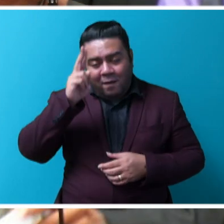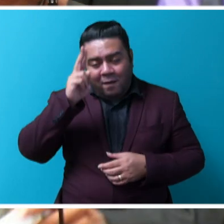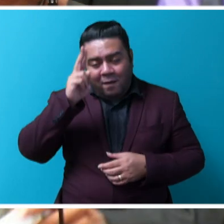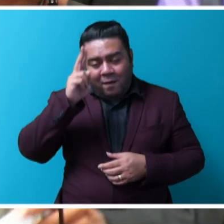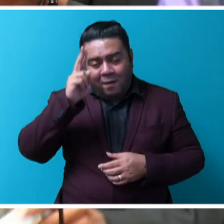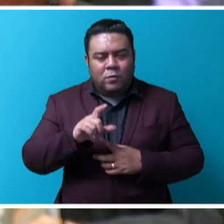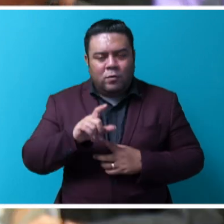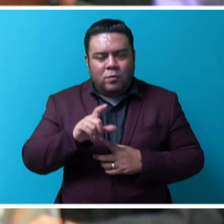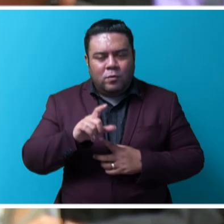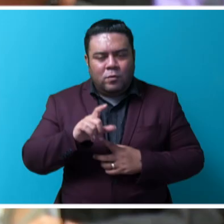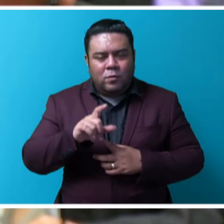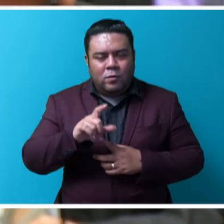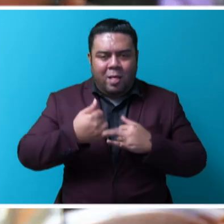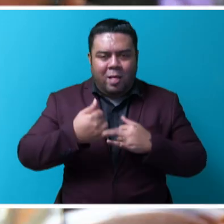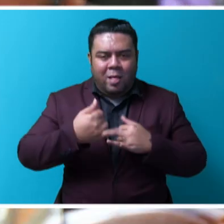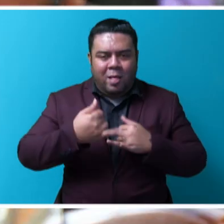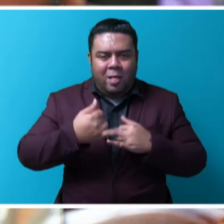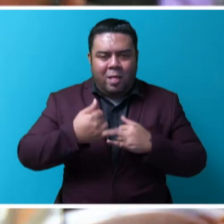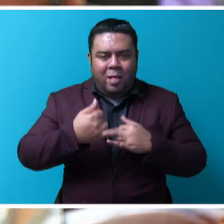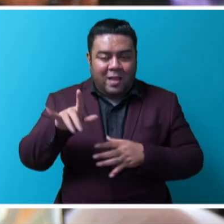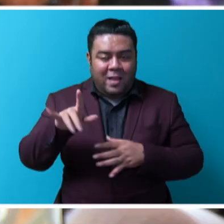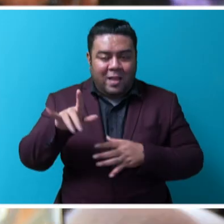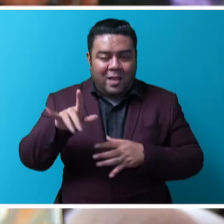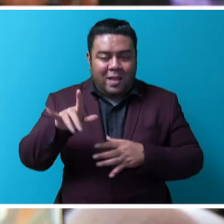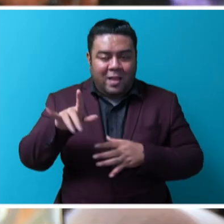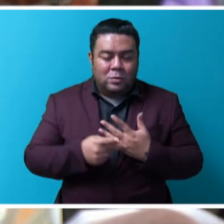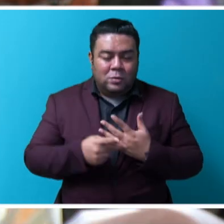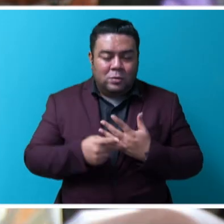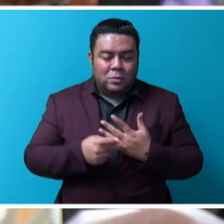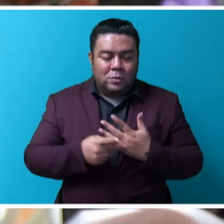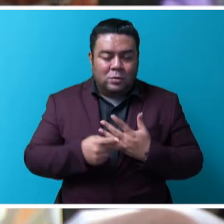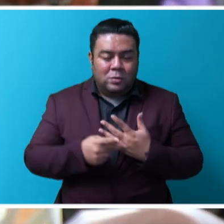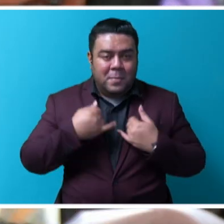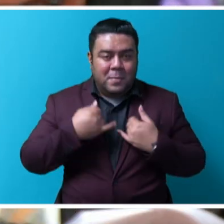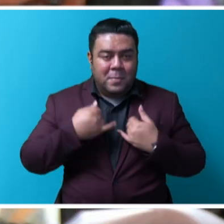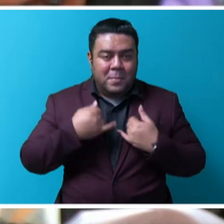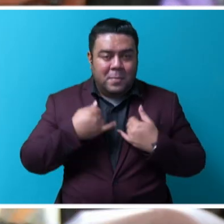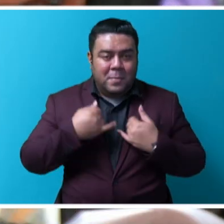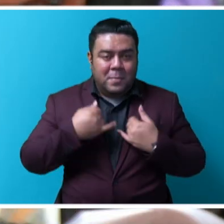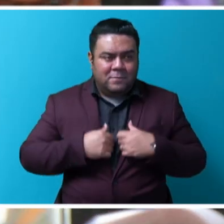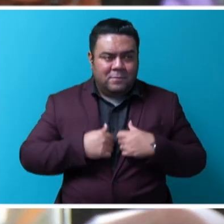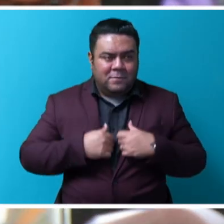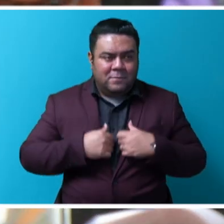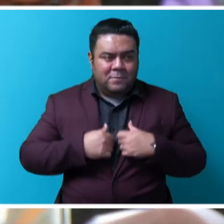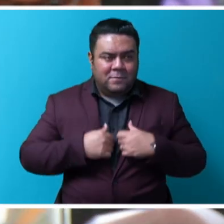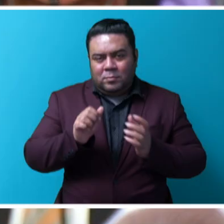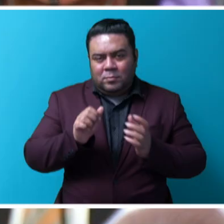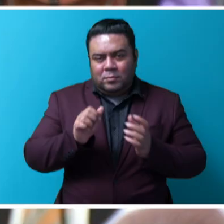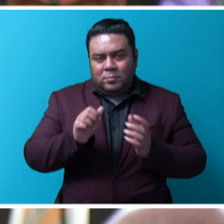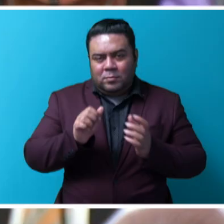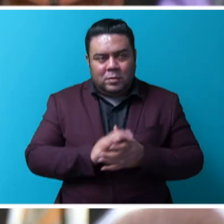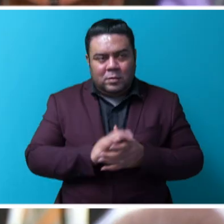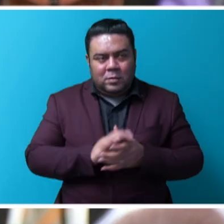people. This would consistently align with the tax incentive on carbon trading, where engaged in carbon trading